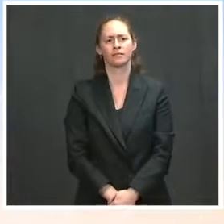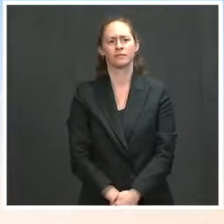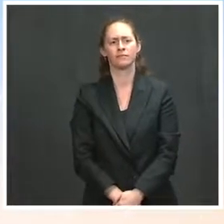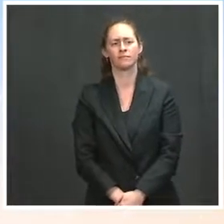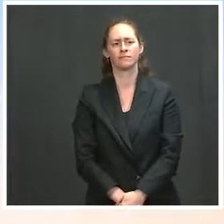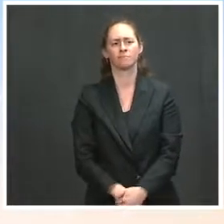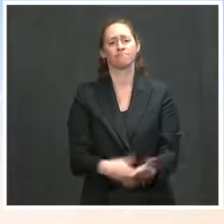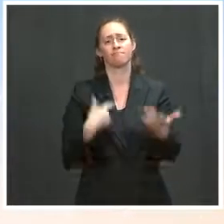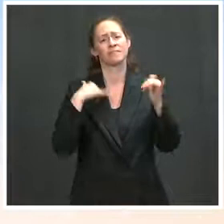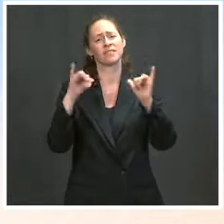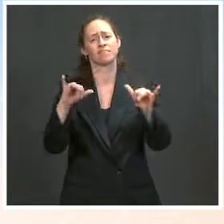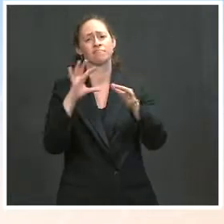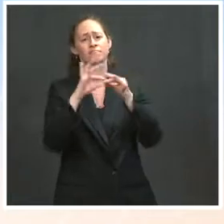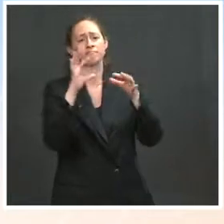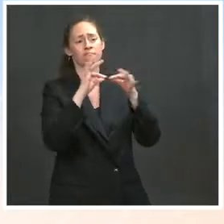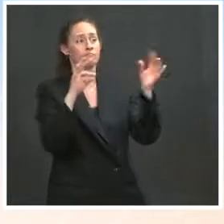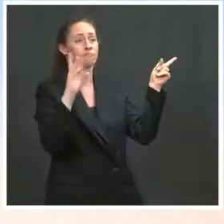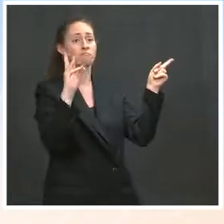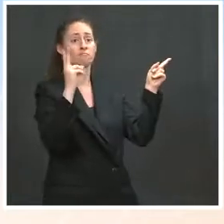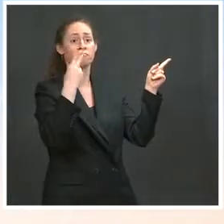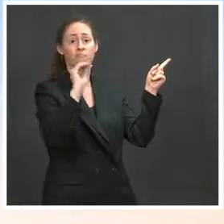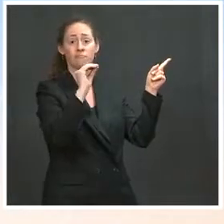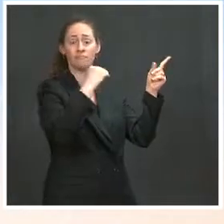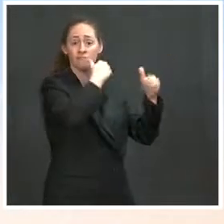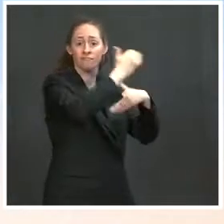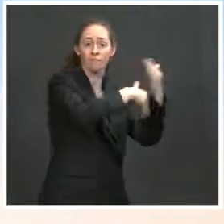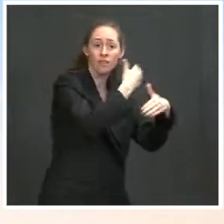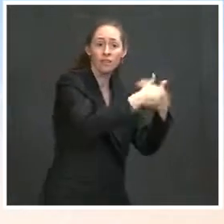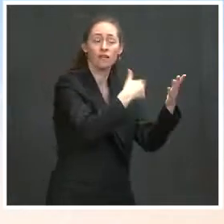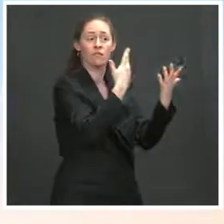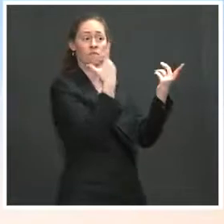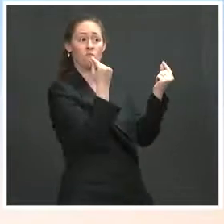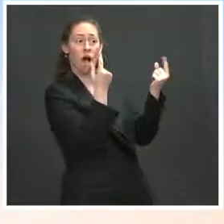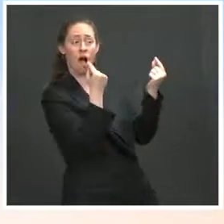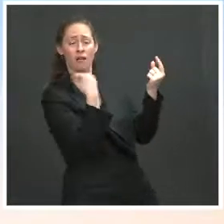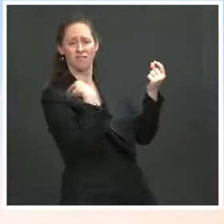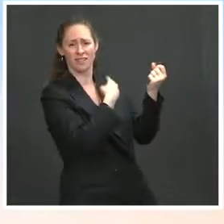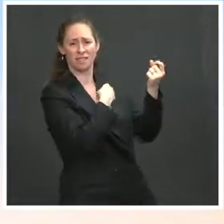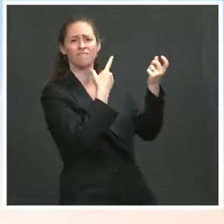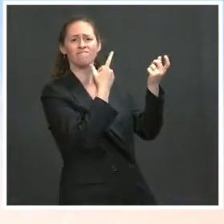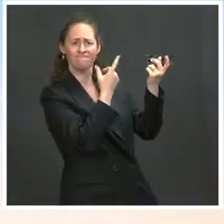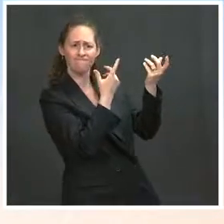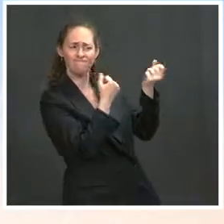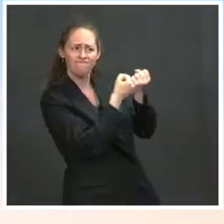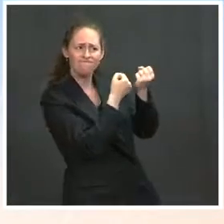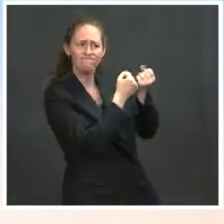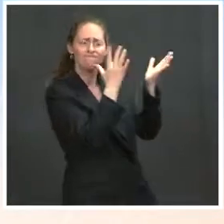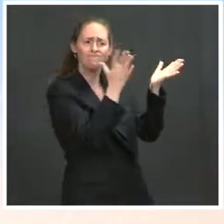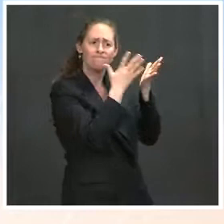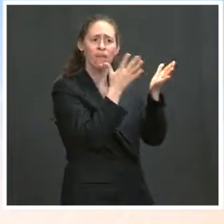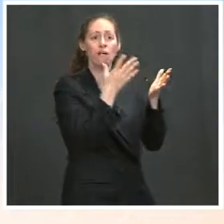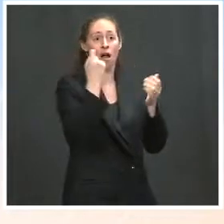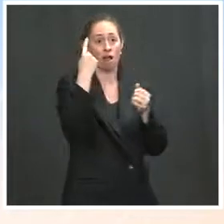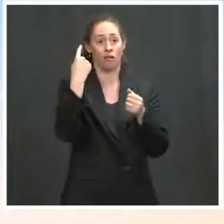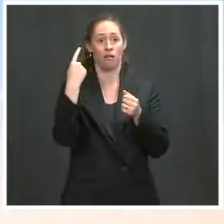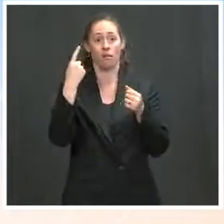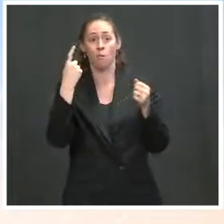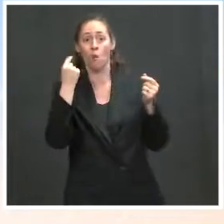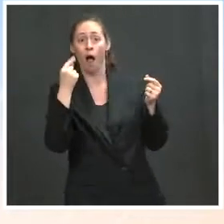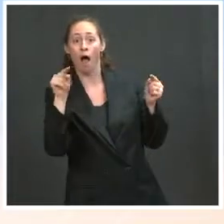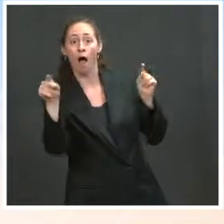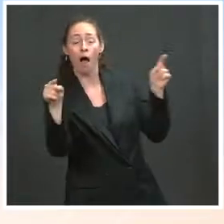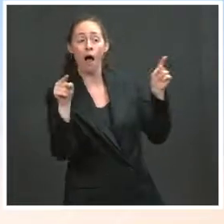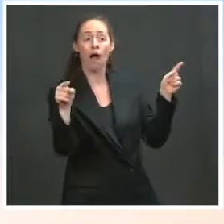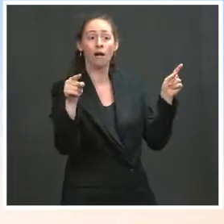thing and the IC doing what they're doing currently is not mutually exclusive, right? This is something that could happen at the